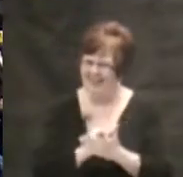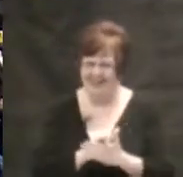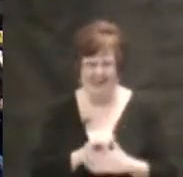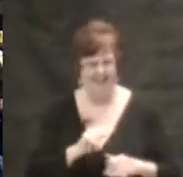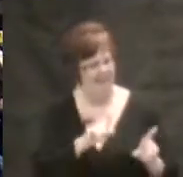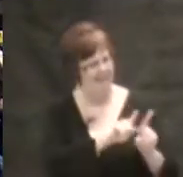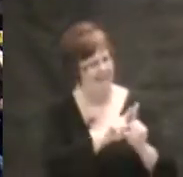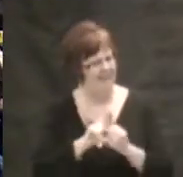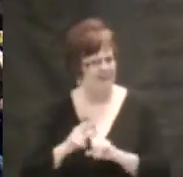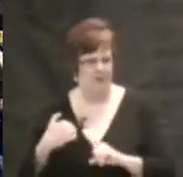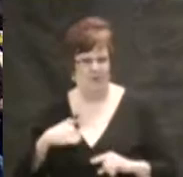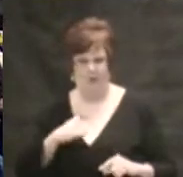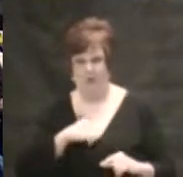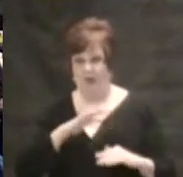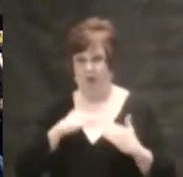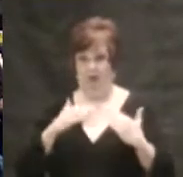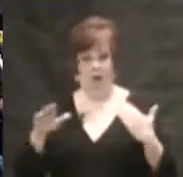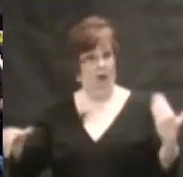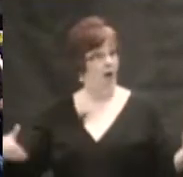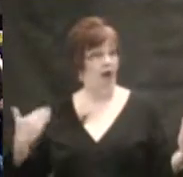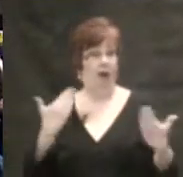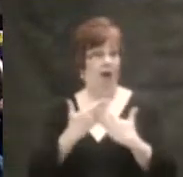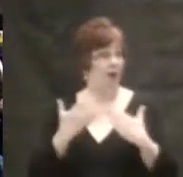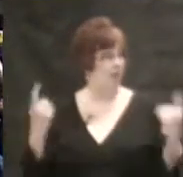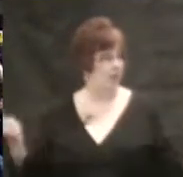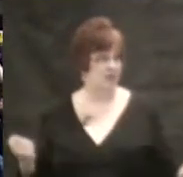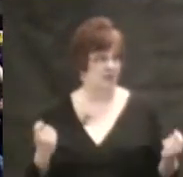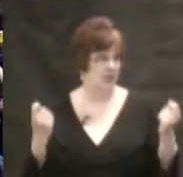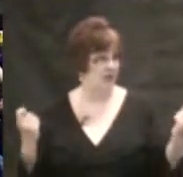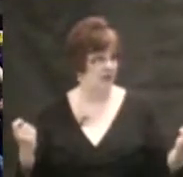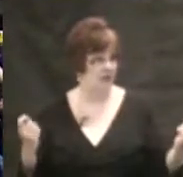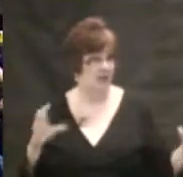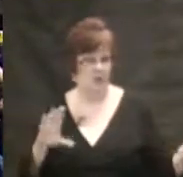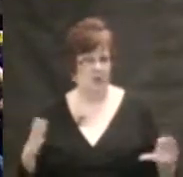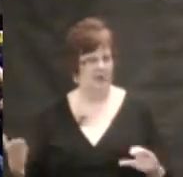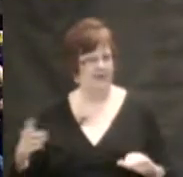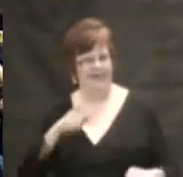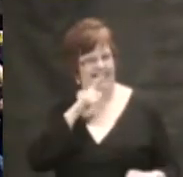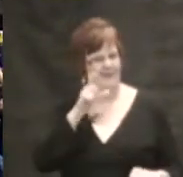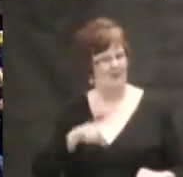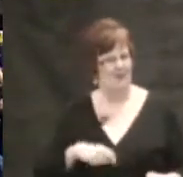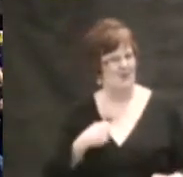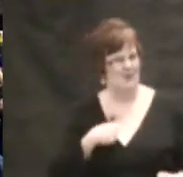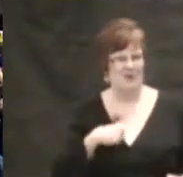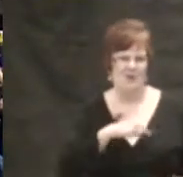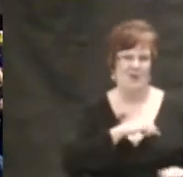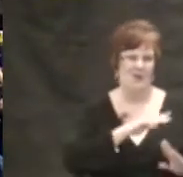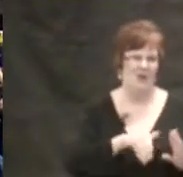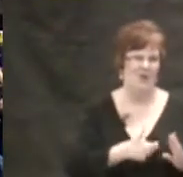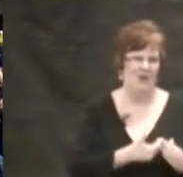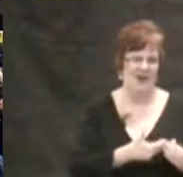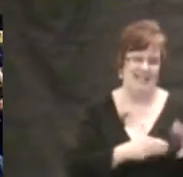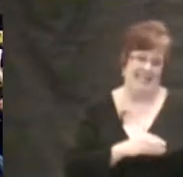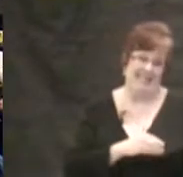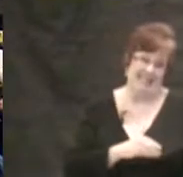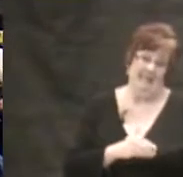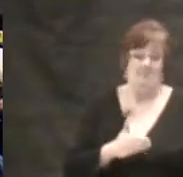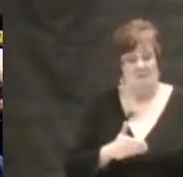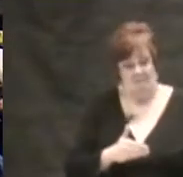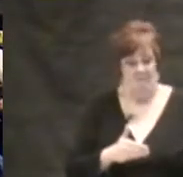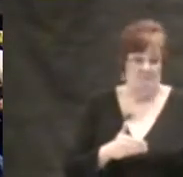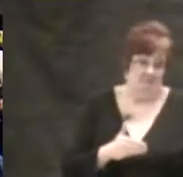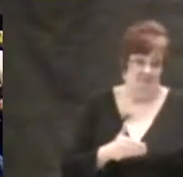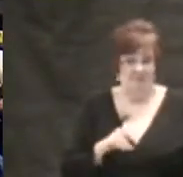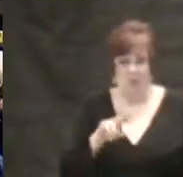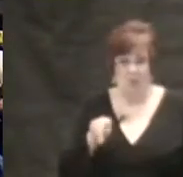also have sin. All of us also do things that we're not supposed to. Even when it doesn't seem like it. Like it seems